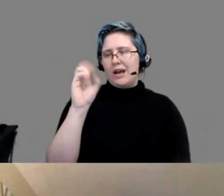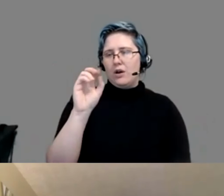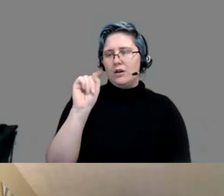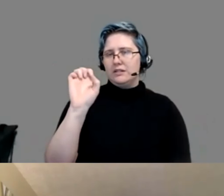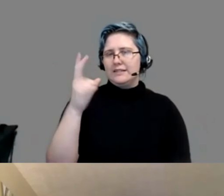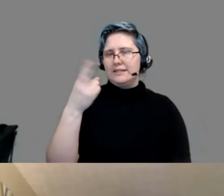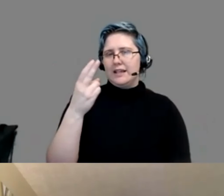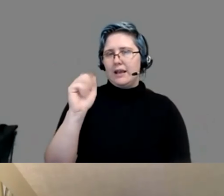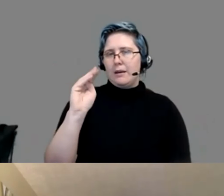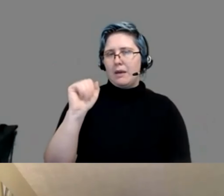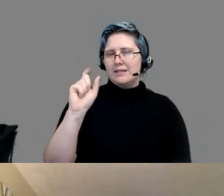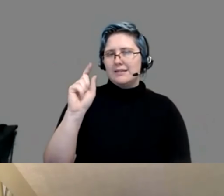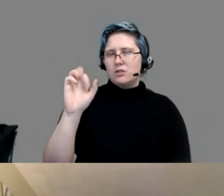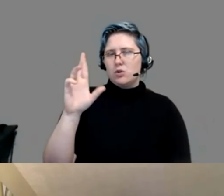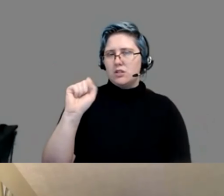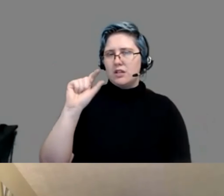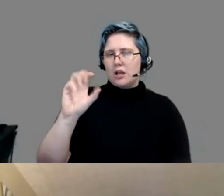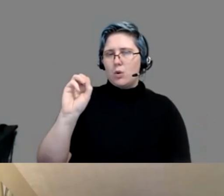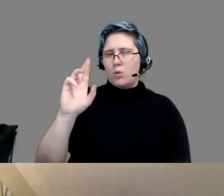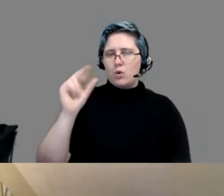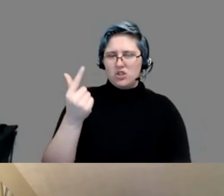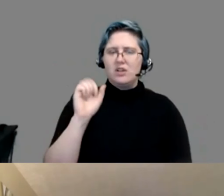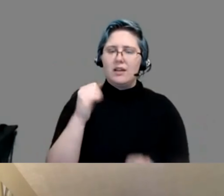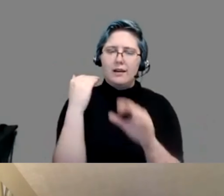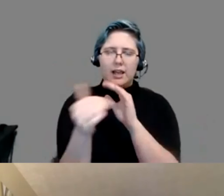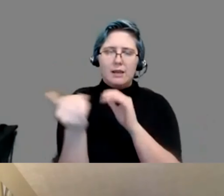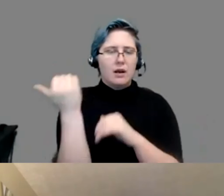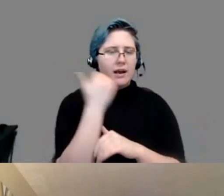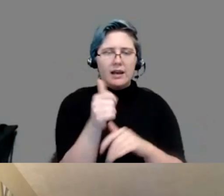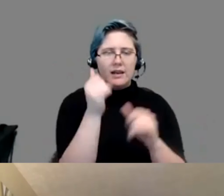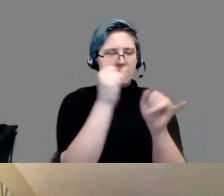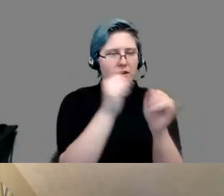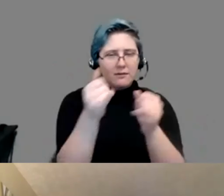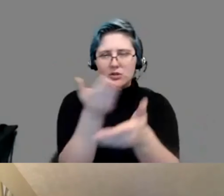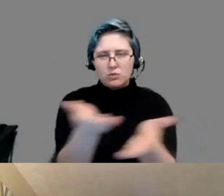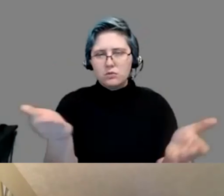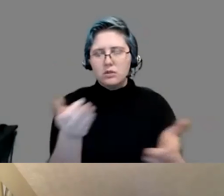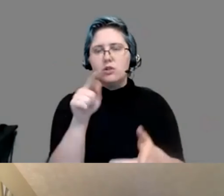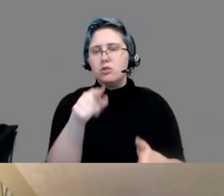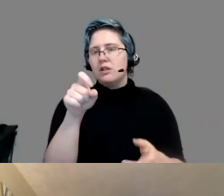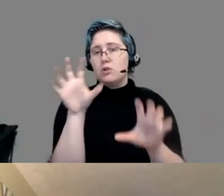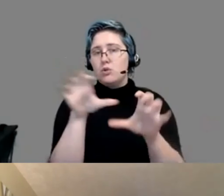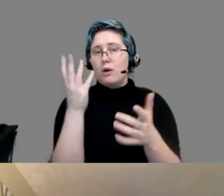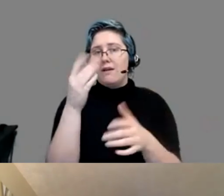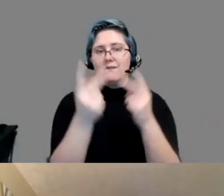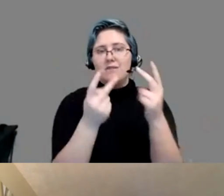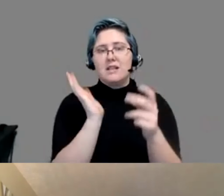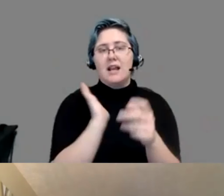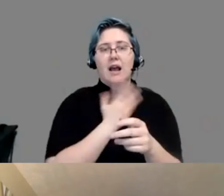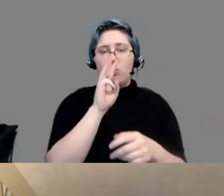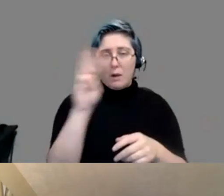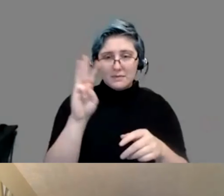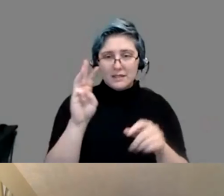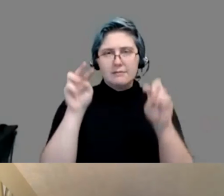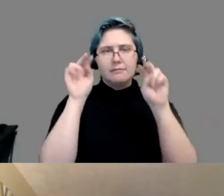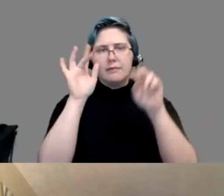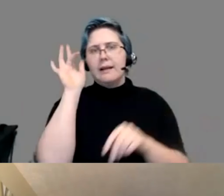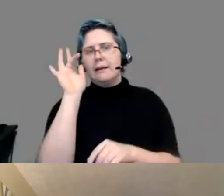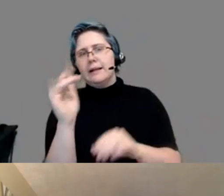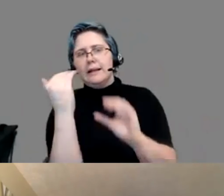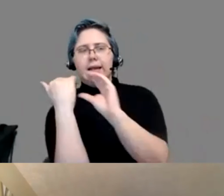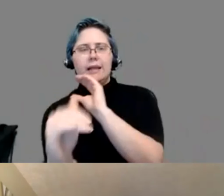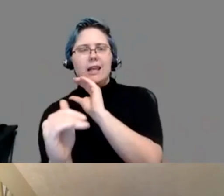info@ohiotechambassadors.org. You can email any of our individual tech ambassadors. All you'd have to do is visit the front page of our website and you can click a button and